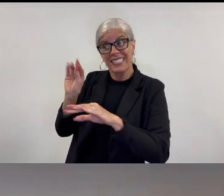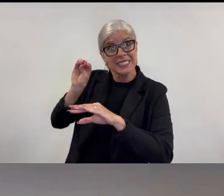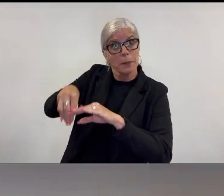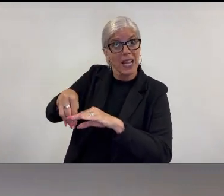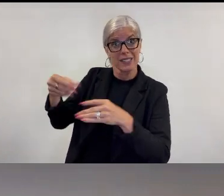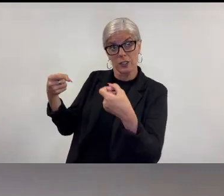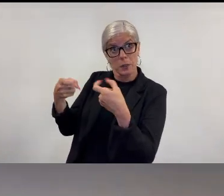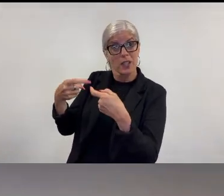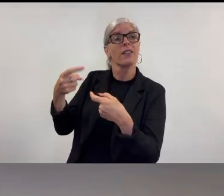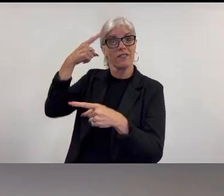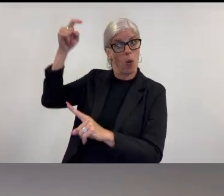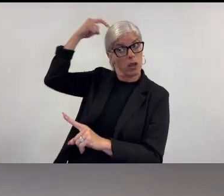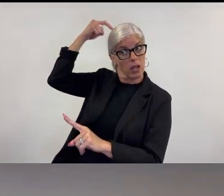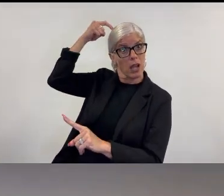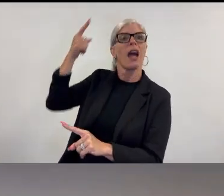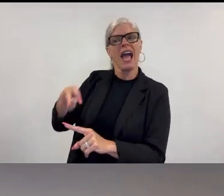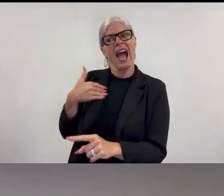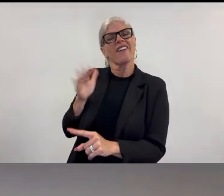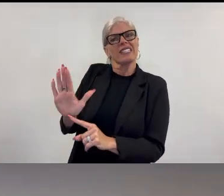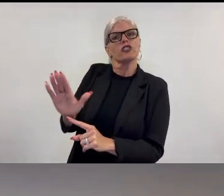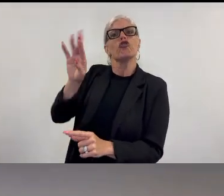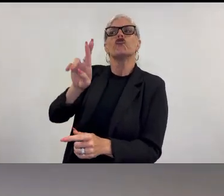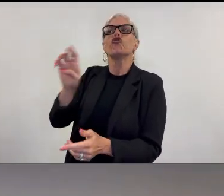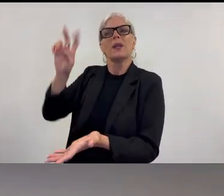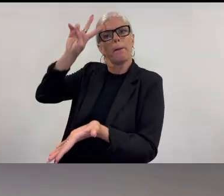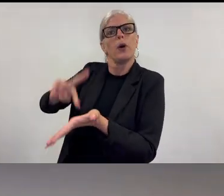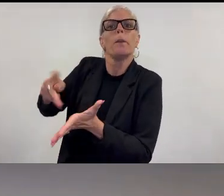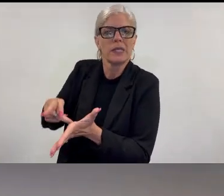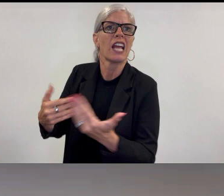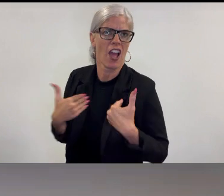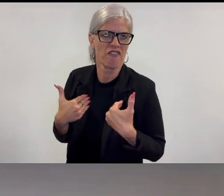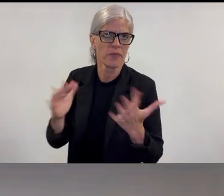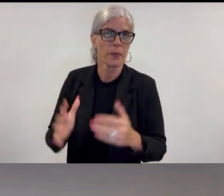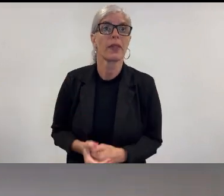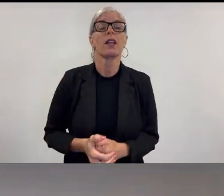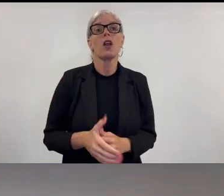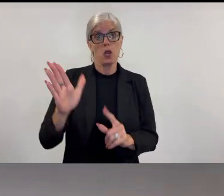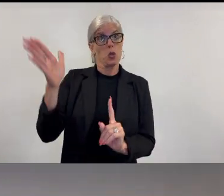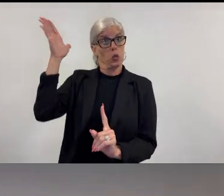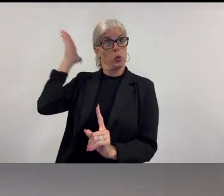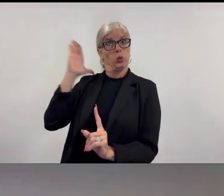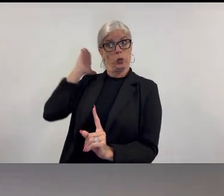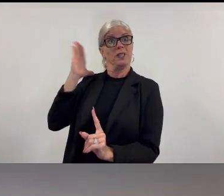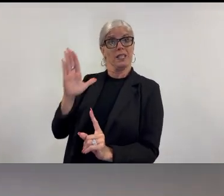reprogrammed. So it needs to be reprogrammed for epidural spinal stimulation. It's the same